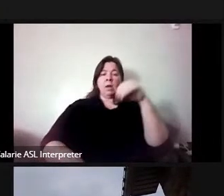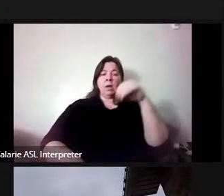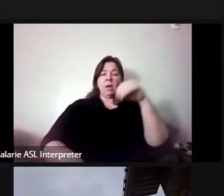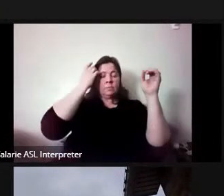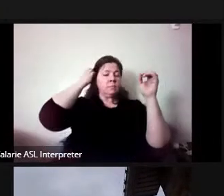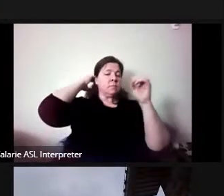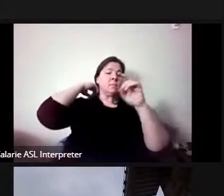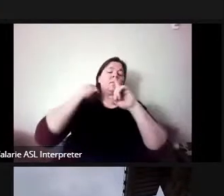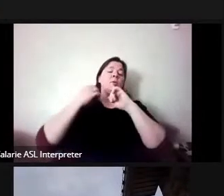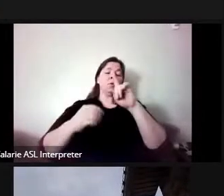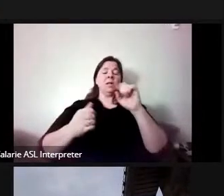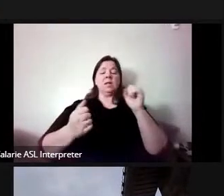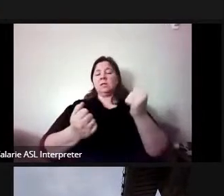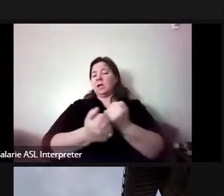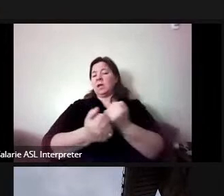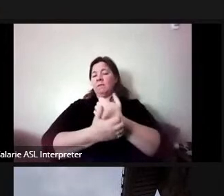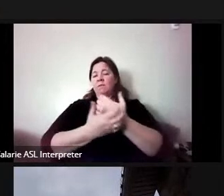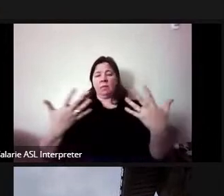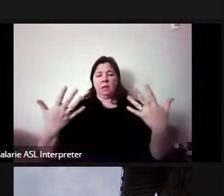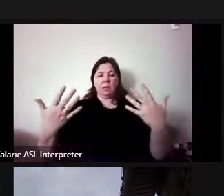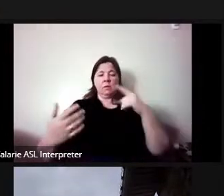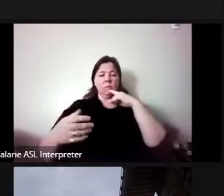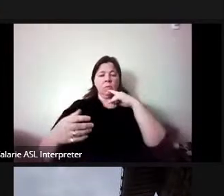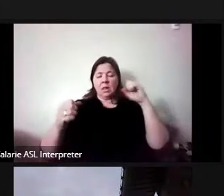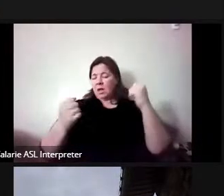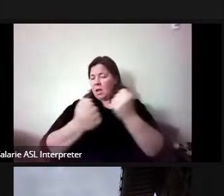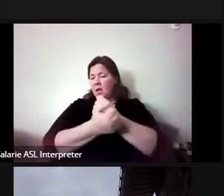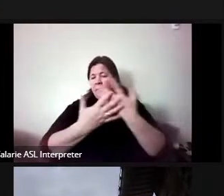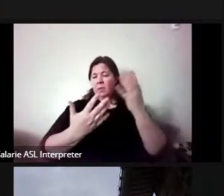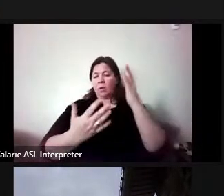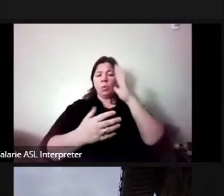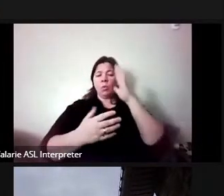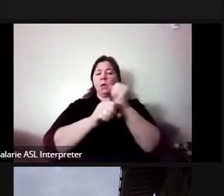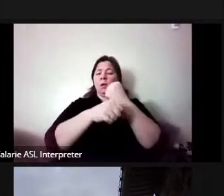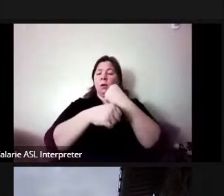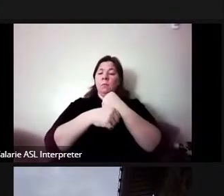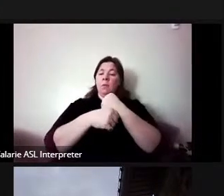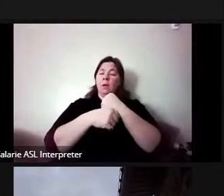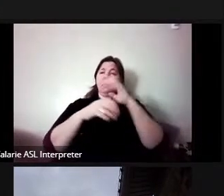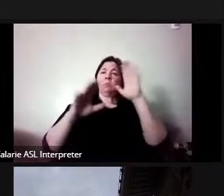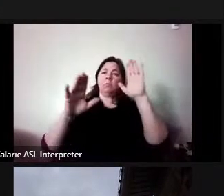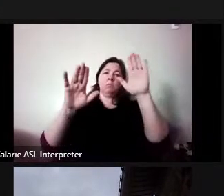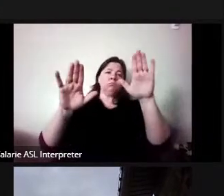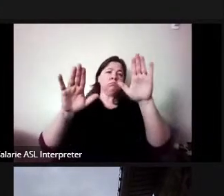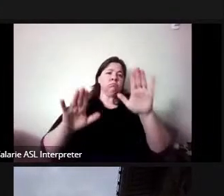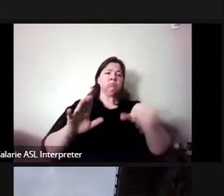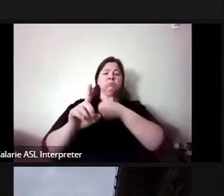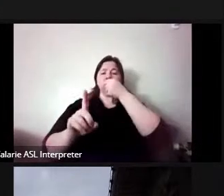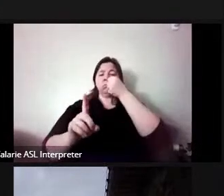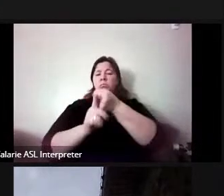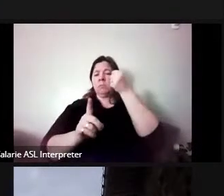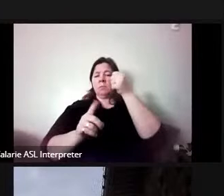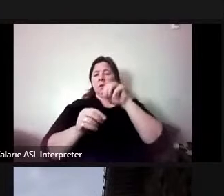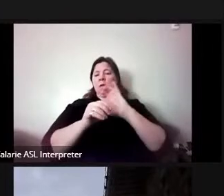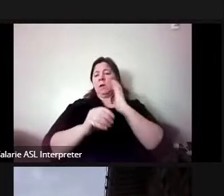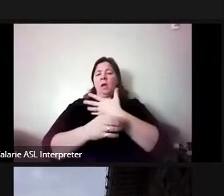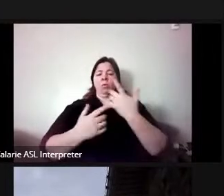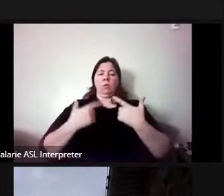is everything. It is everything, and it will make a phenomenal impact in our